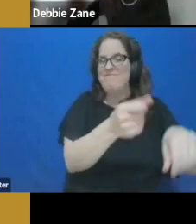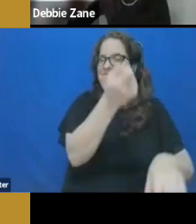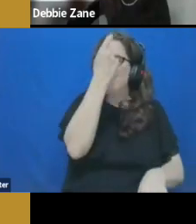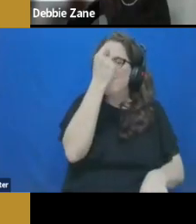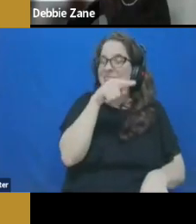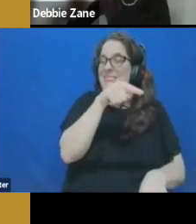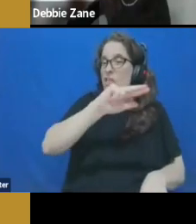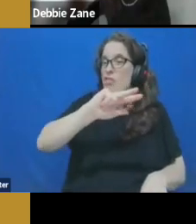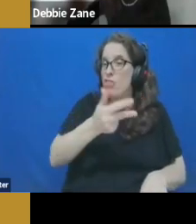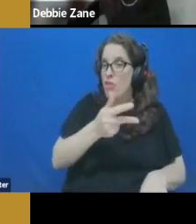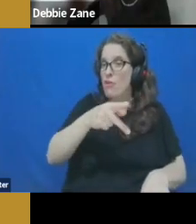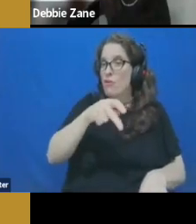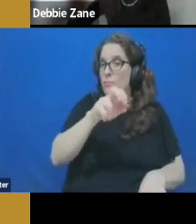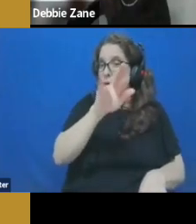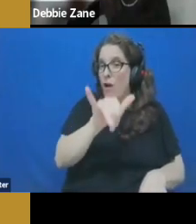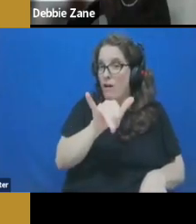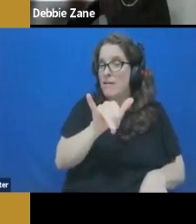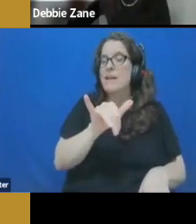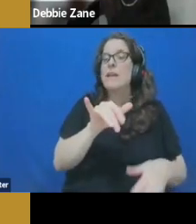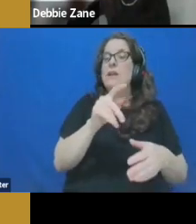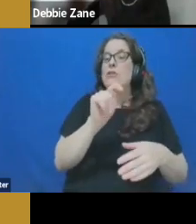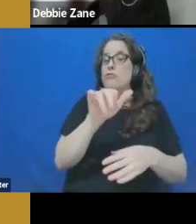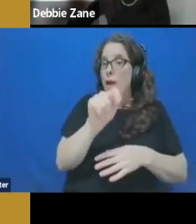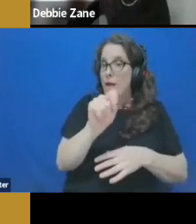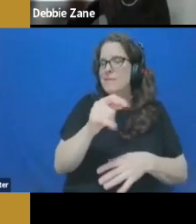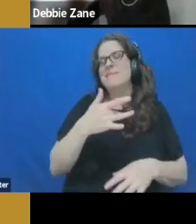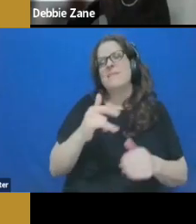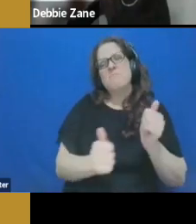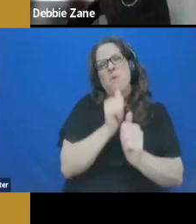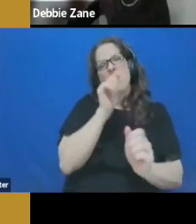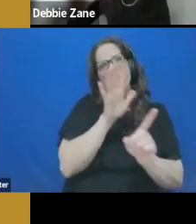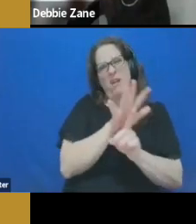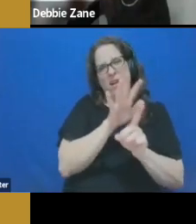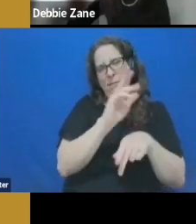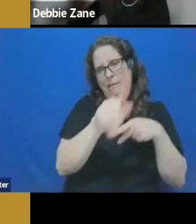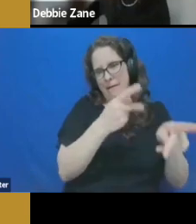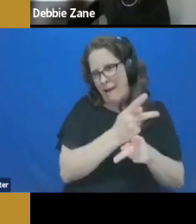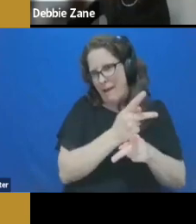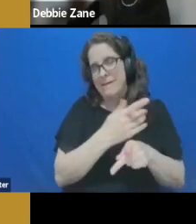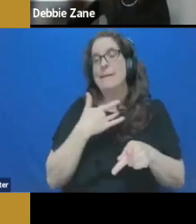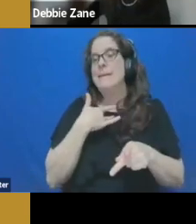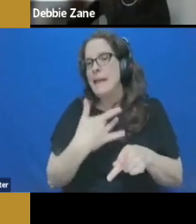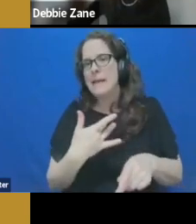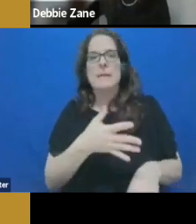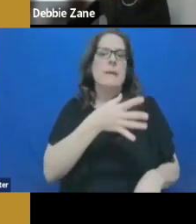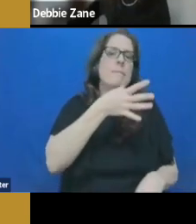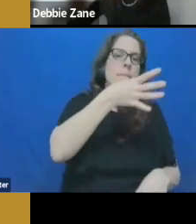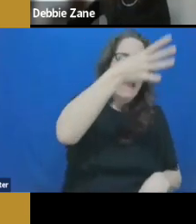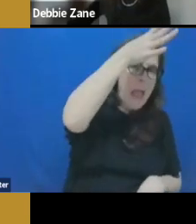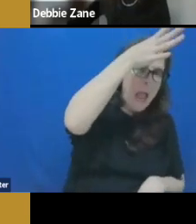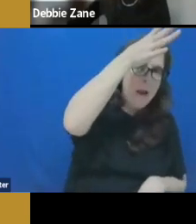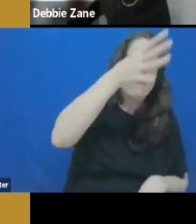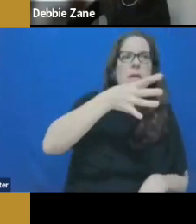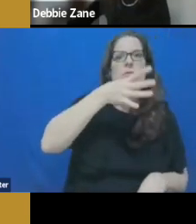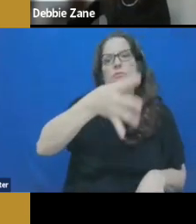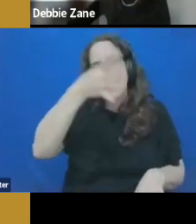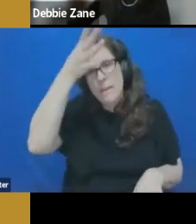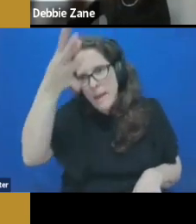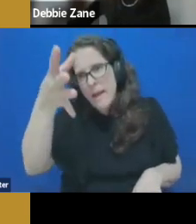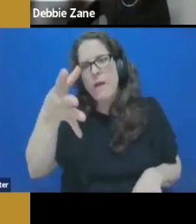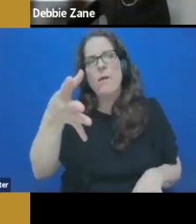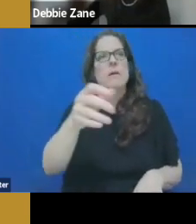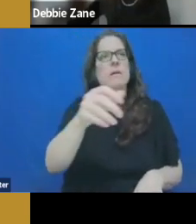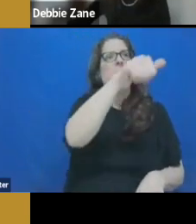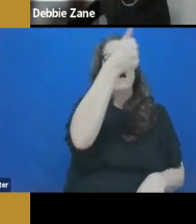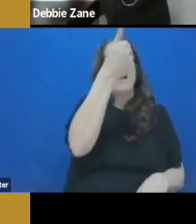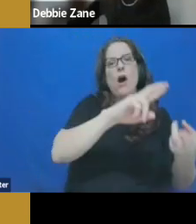is often set up by parents, grandparents, or other caregivers who wish to gift money or leave an inheritance to the